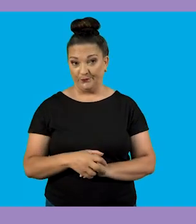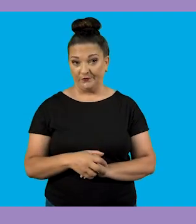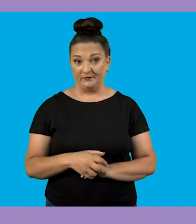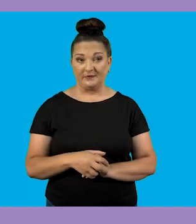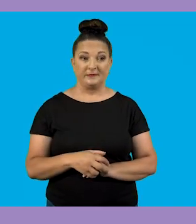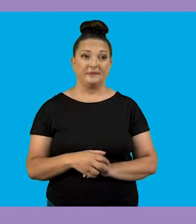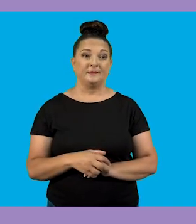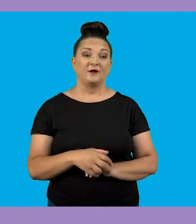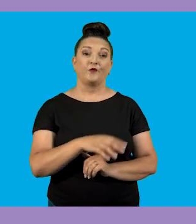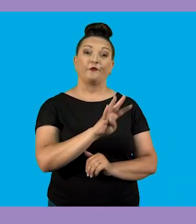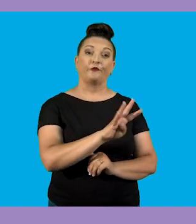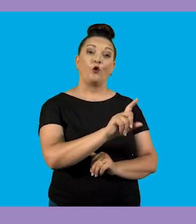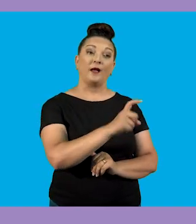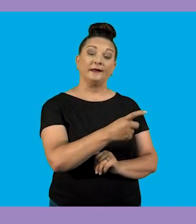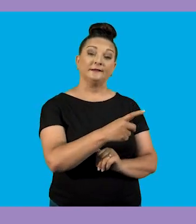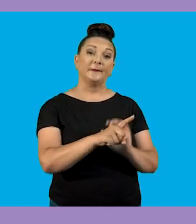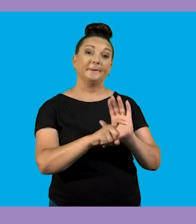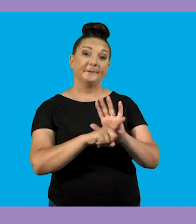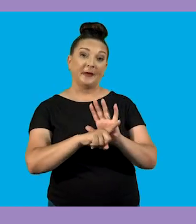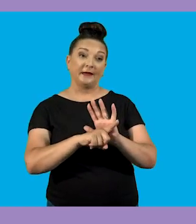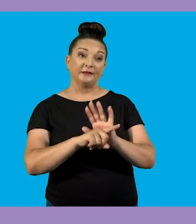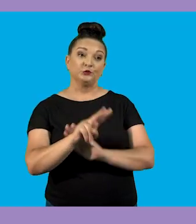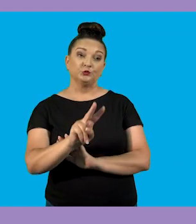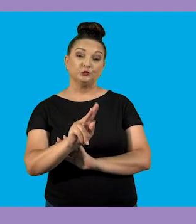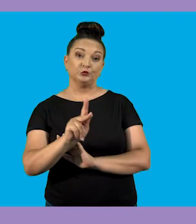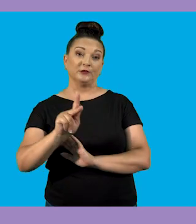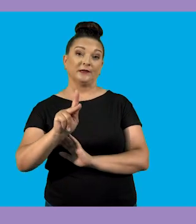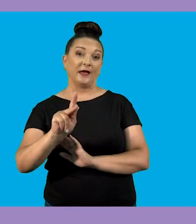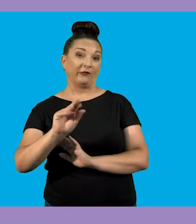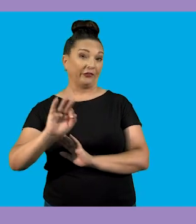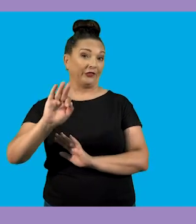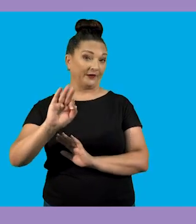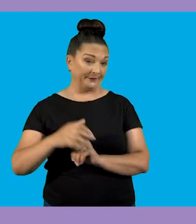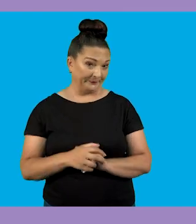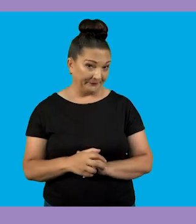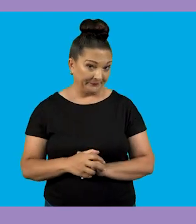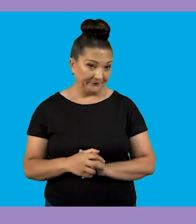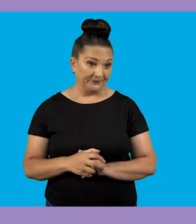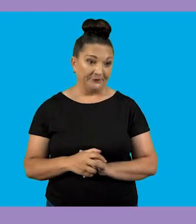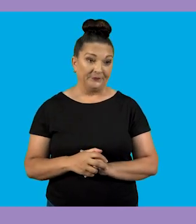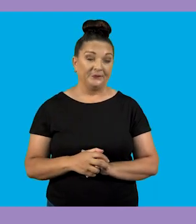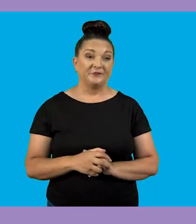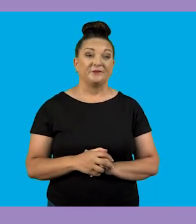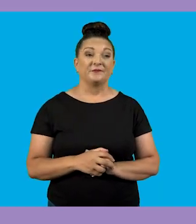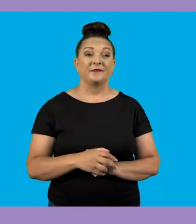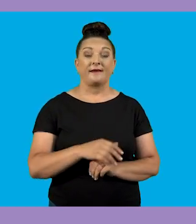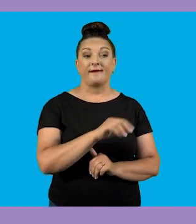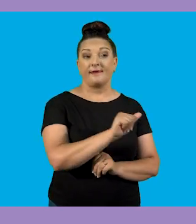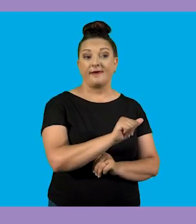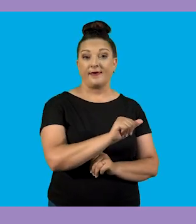minus 5q. We have 4x minus 2k